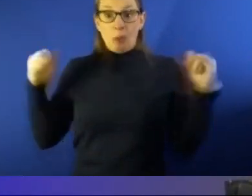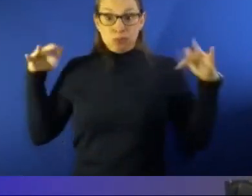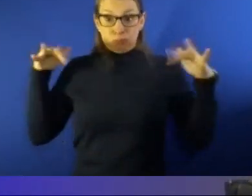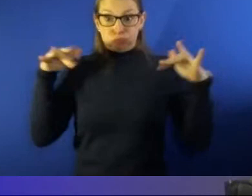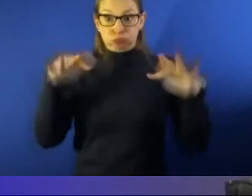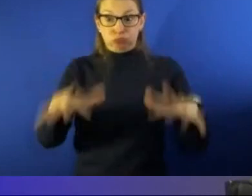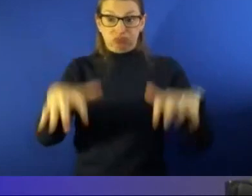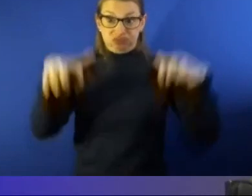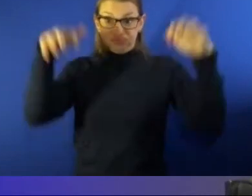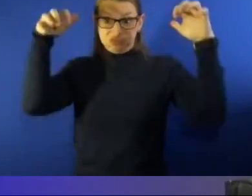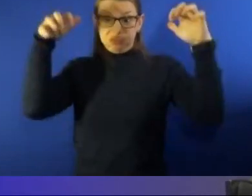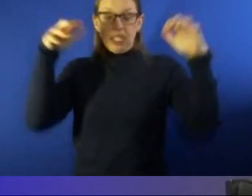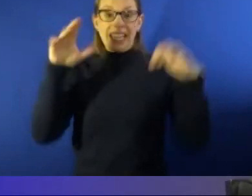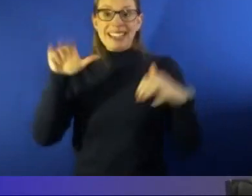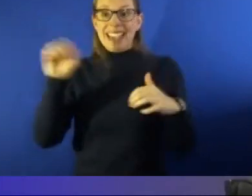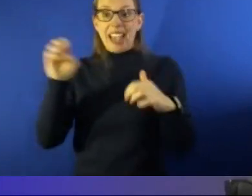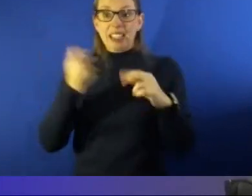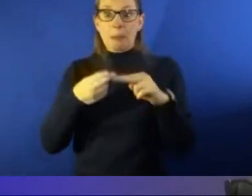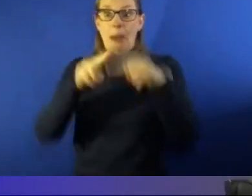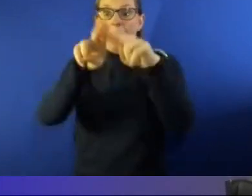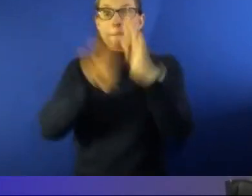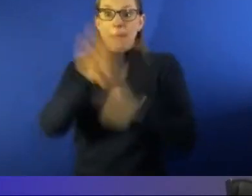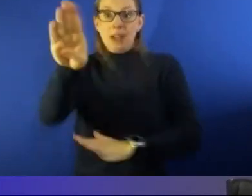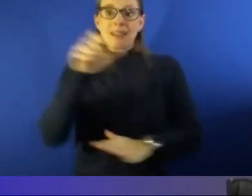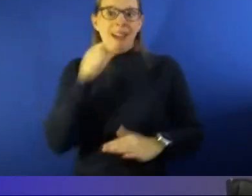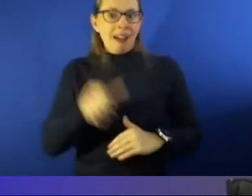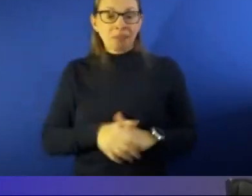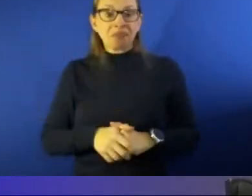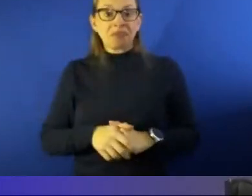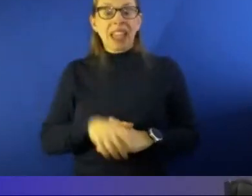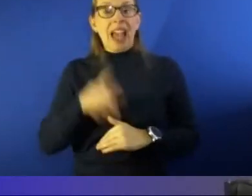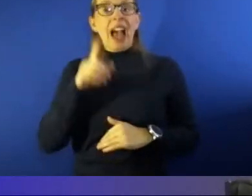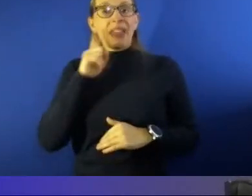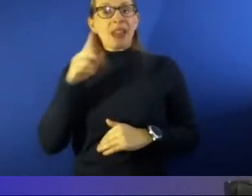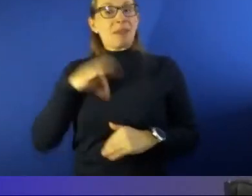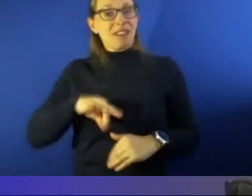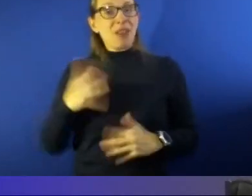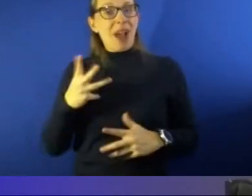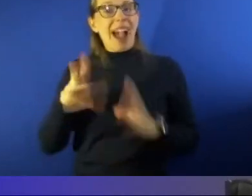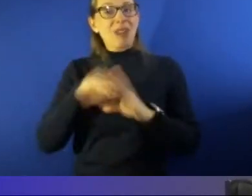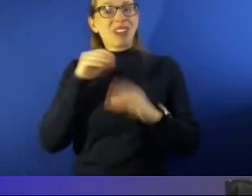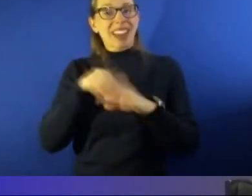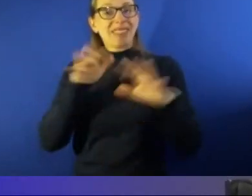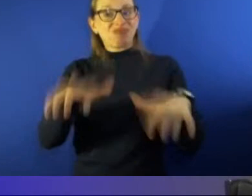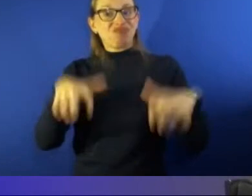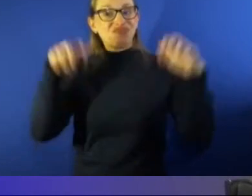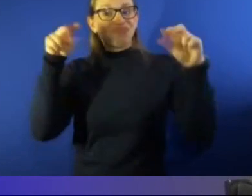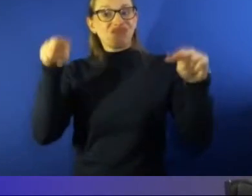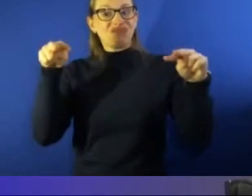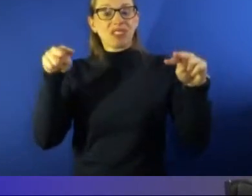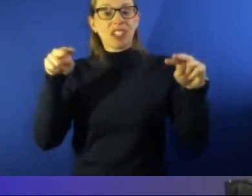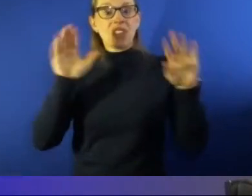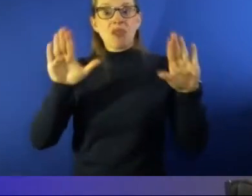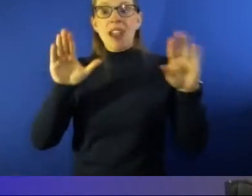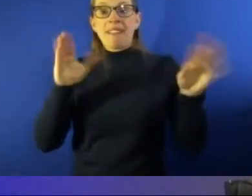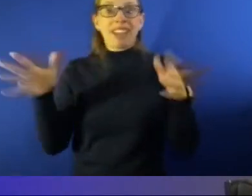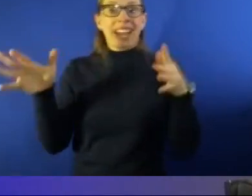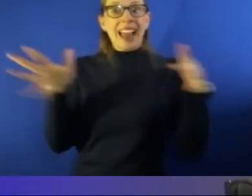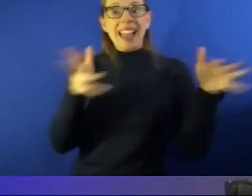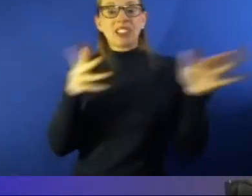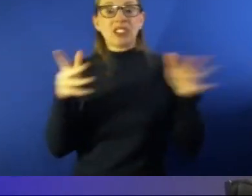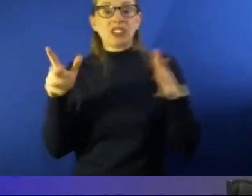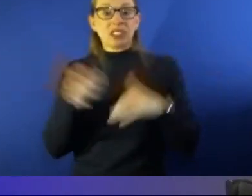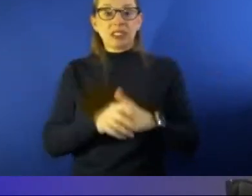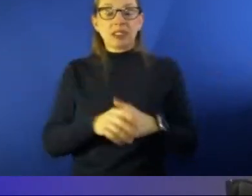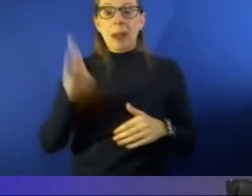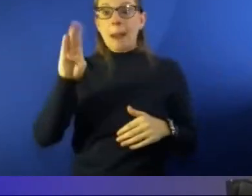COVID cases. And I think the benefit there is that it is outside. And so we do have that great ventilation in that case where the viral particles, when they come